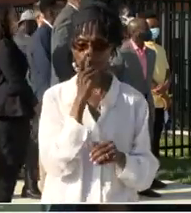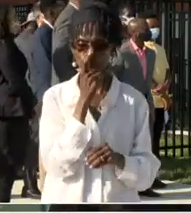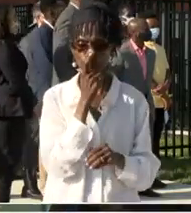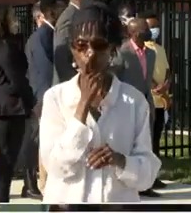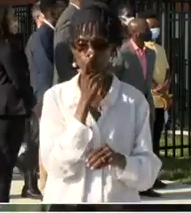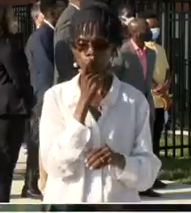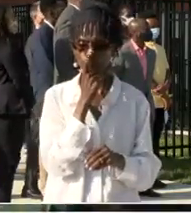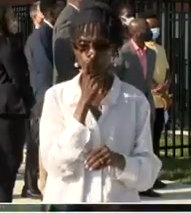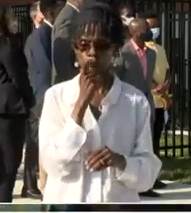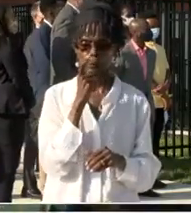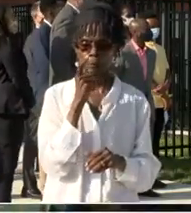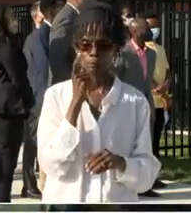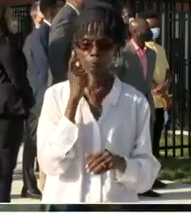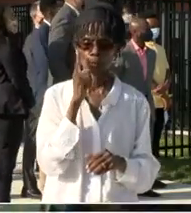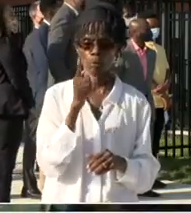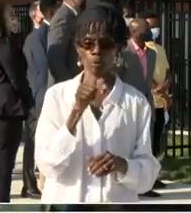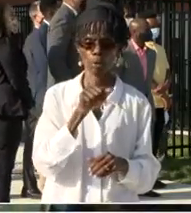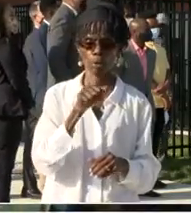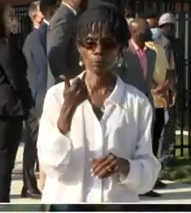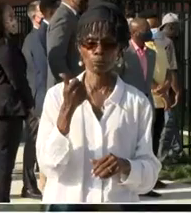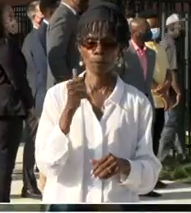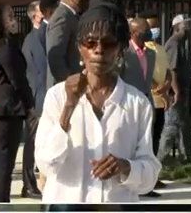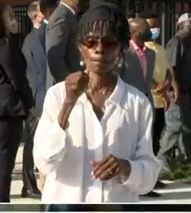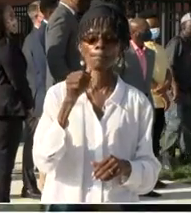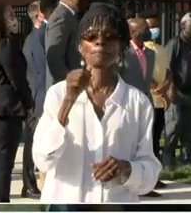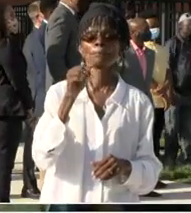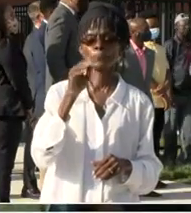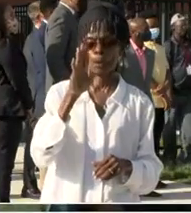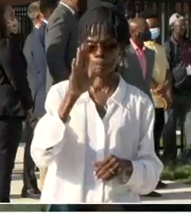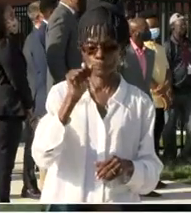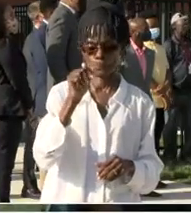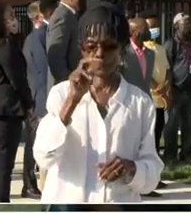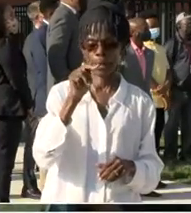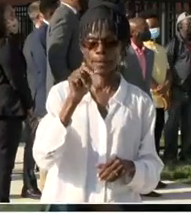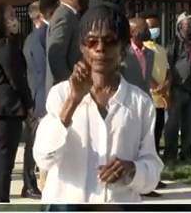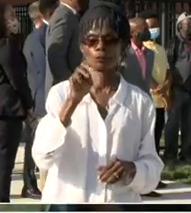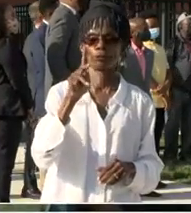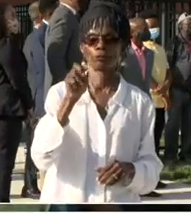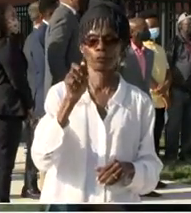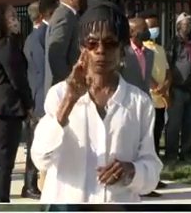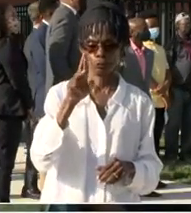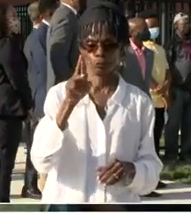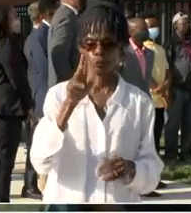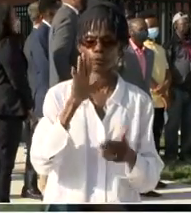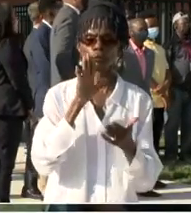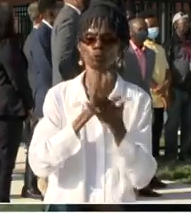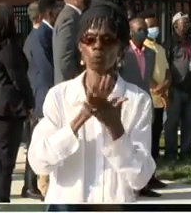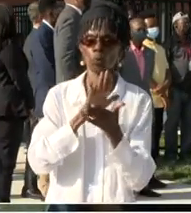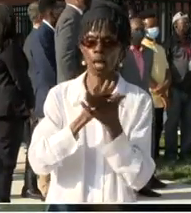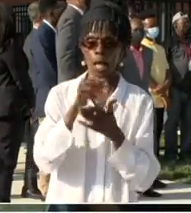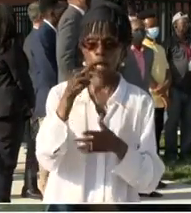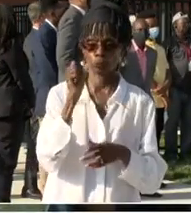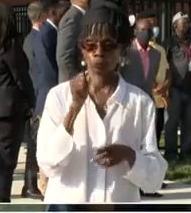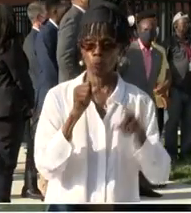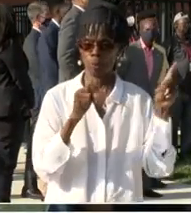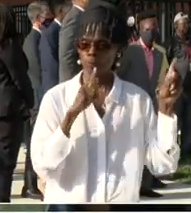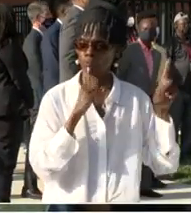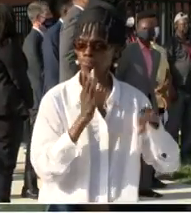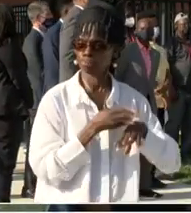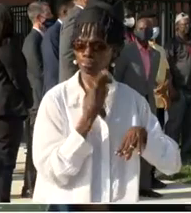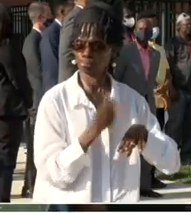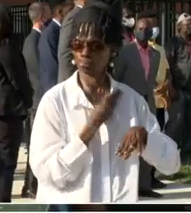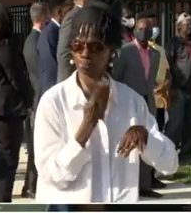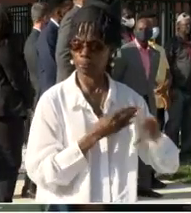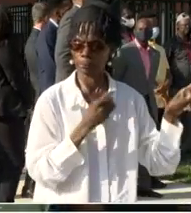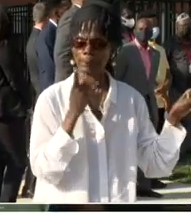absolutely stunning space for our students, and you will see the same thing here at Elliott Hine. It truly is what is possible when we